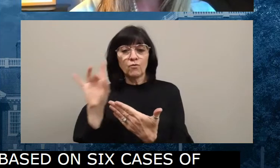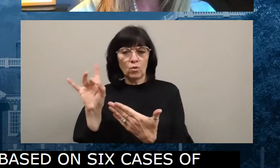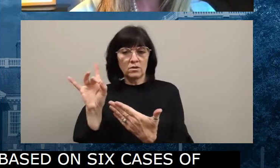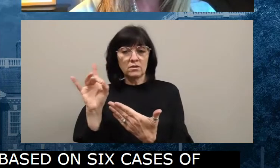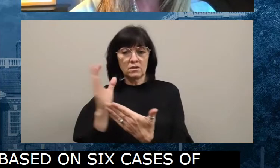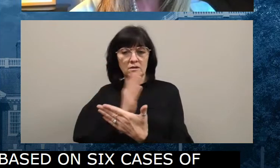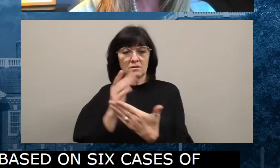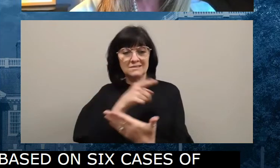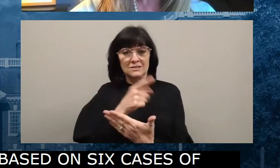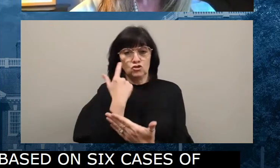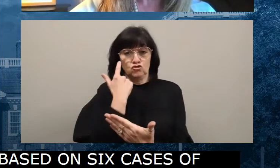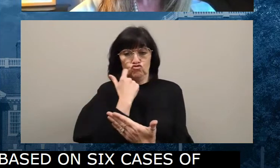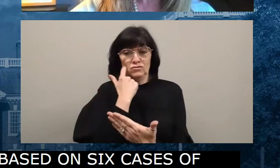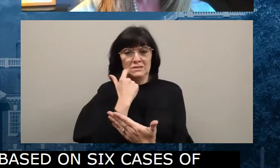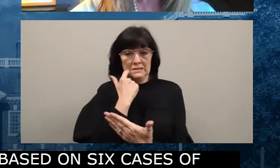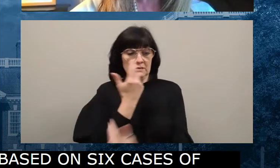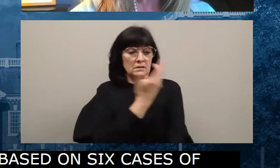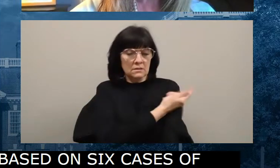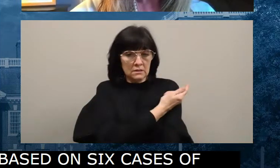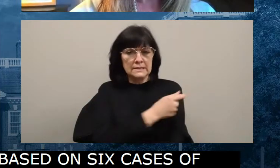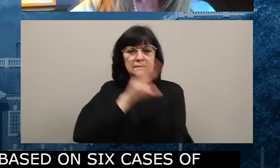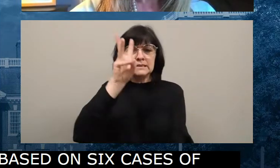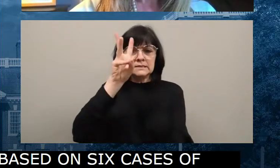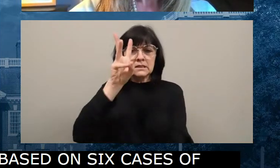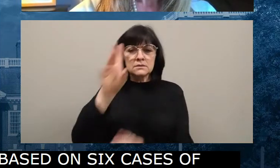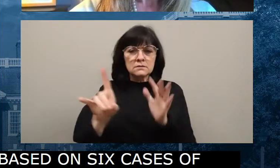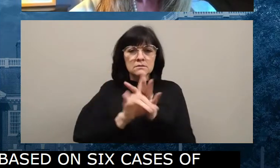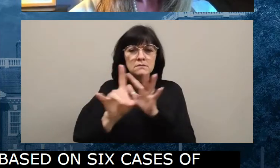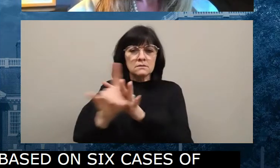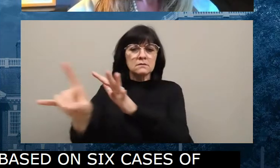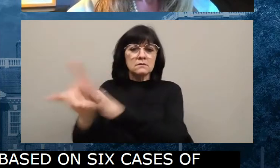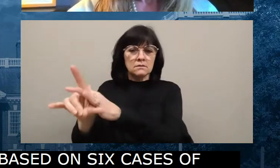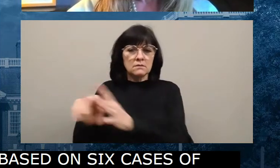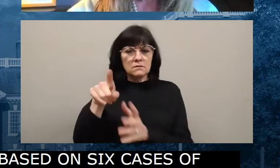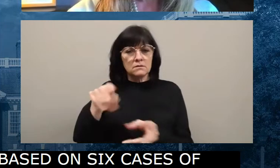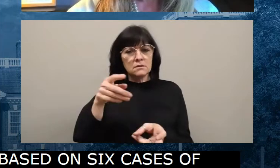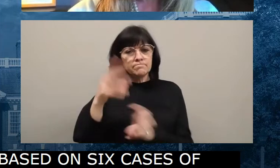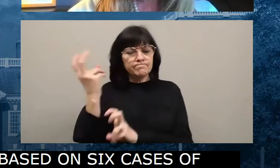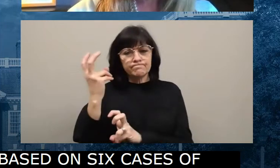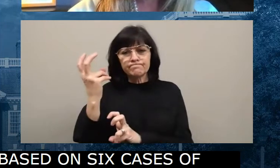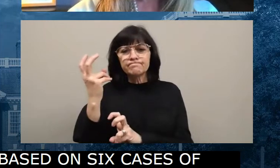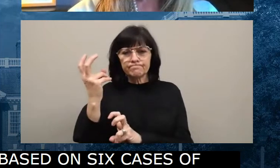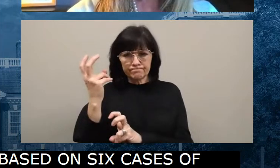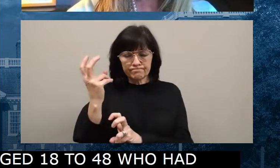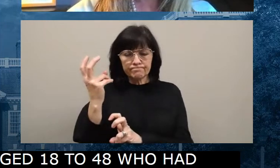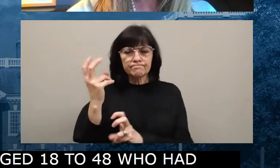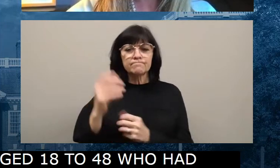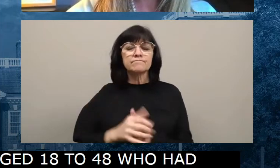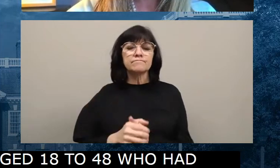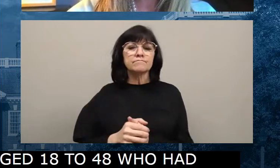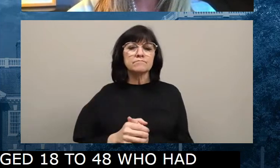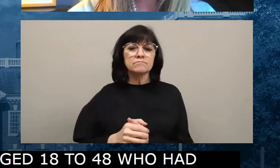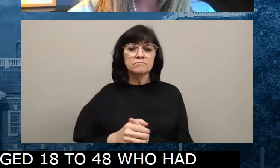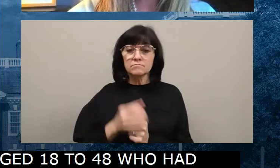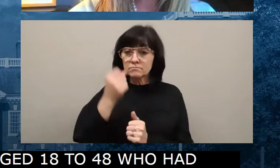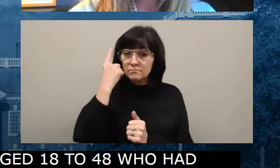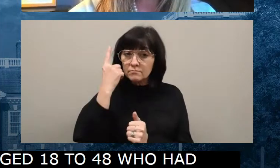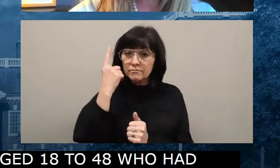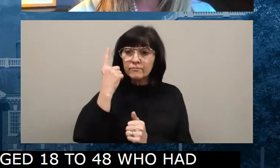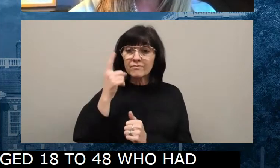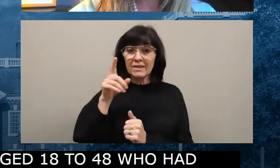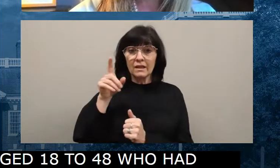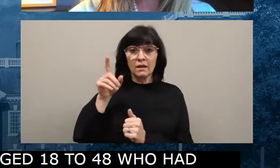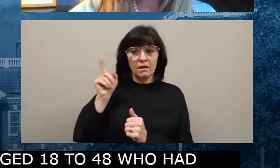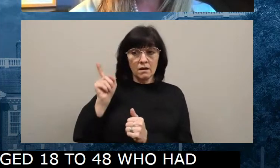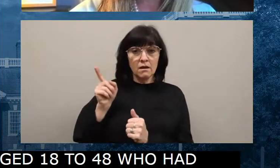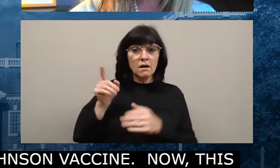received the Johnson & Johnson vaccine. Now, This has been described as an extremely